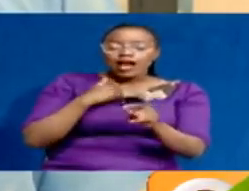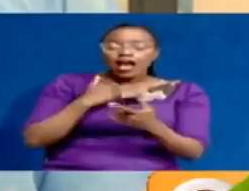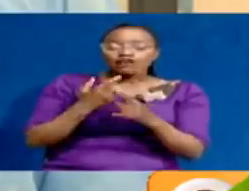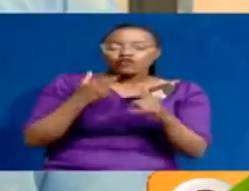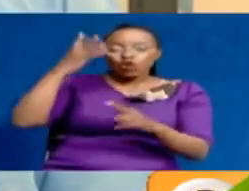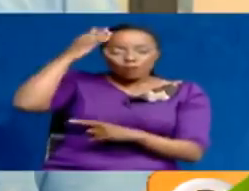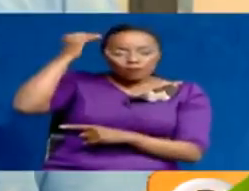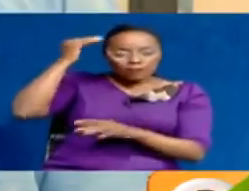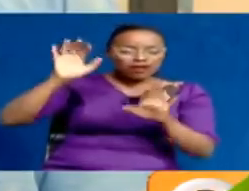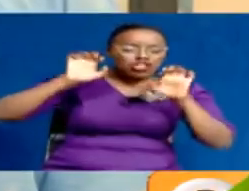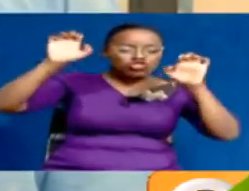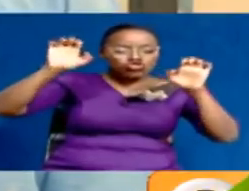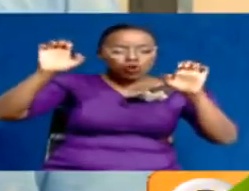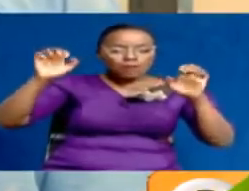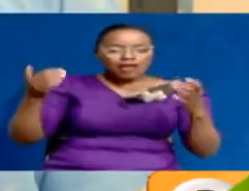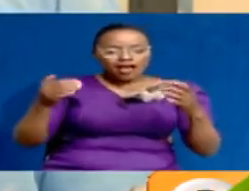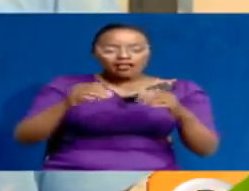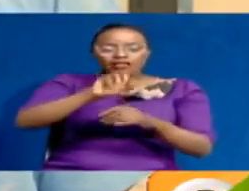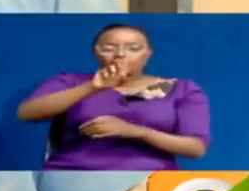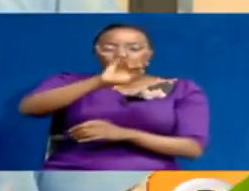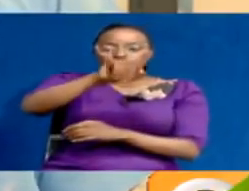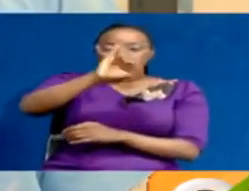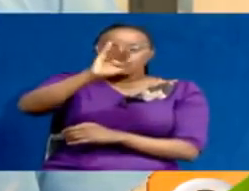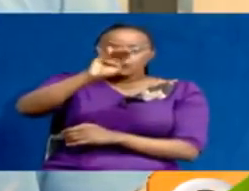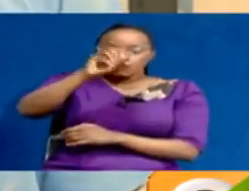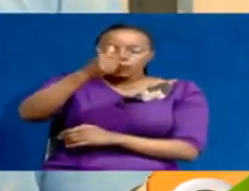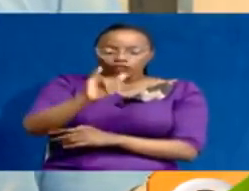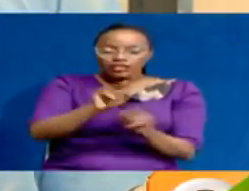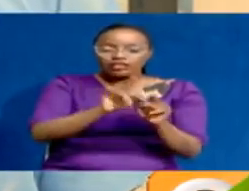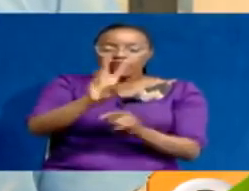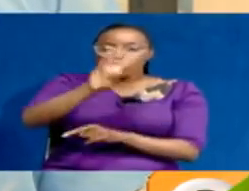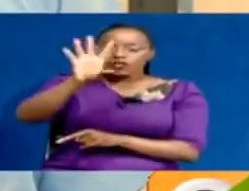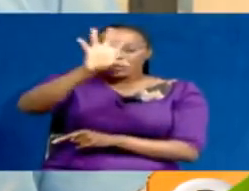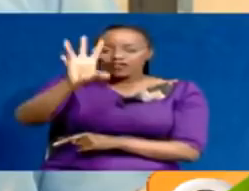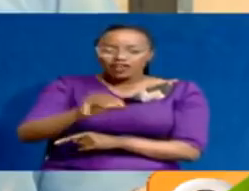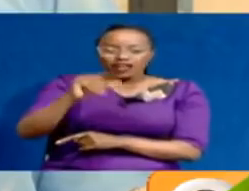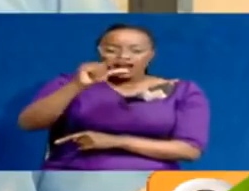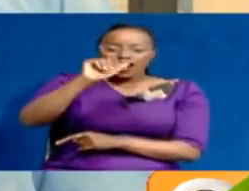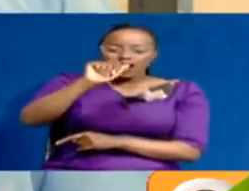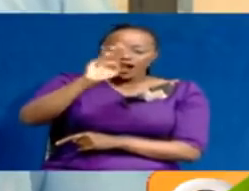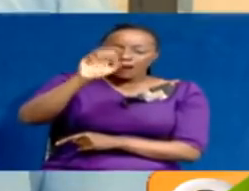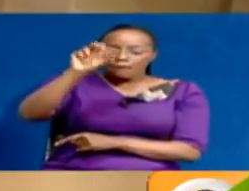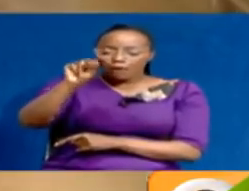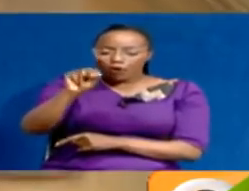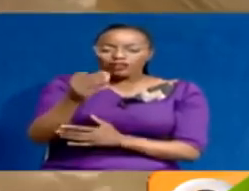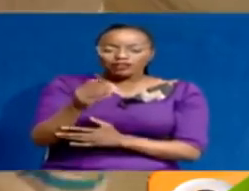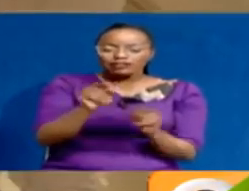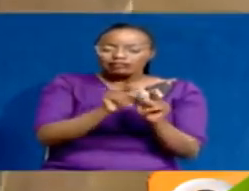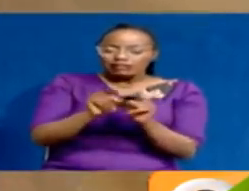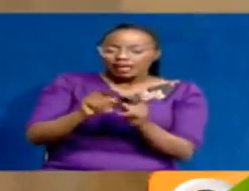from Somalia, Ethiopia, all the way to Djibouti, and as far as West Africa and Gabon, Central African